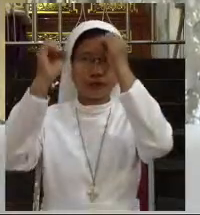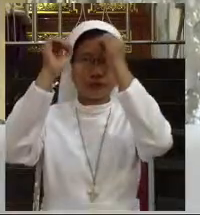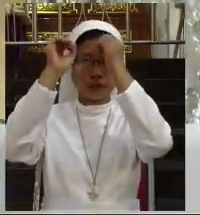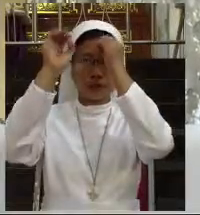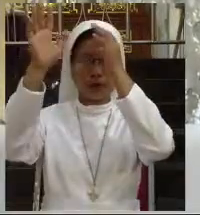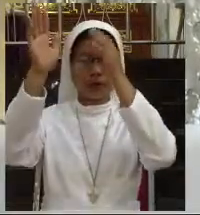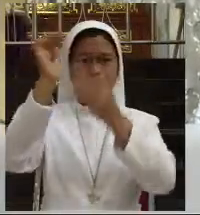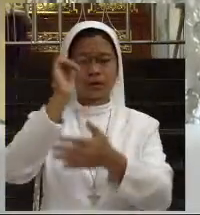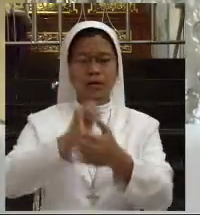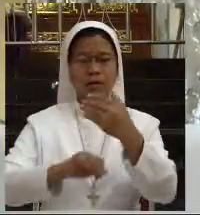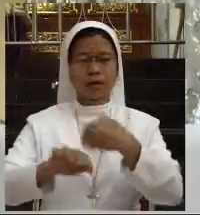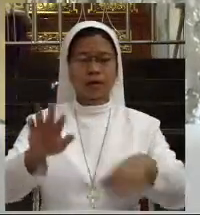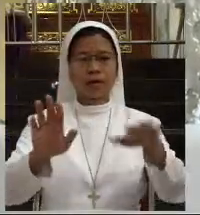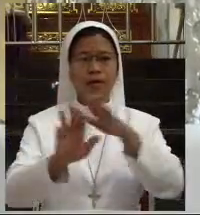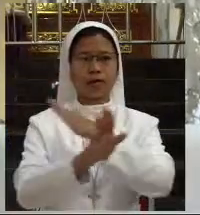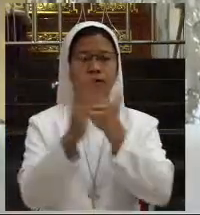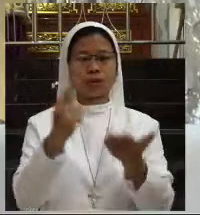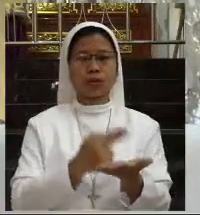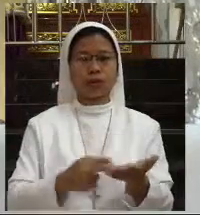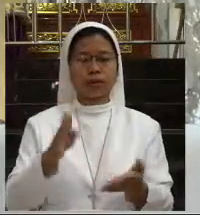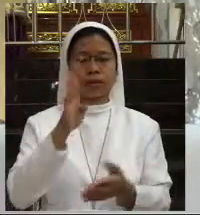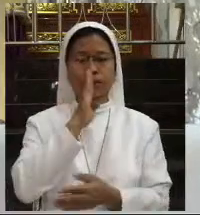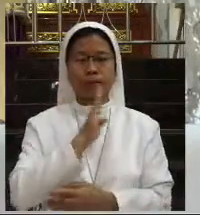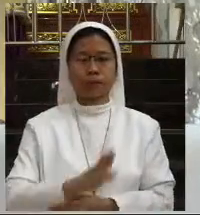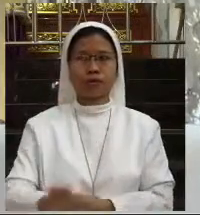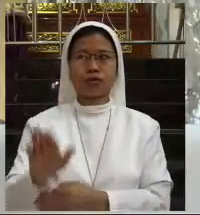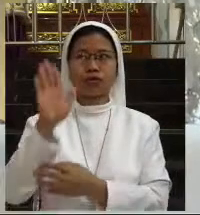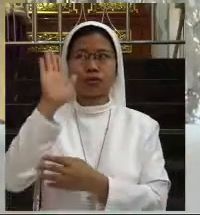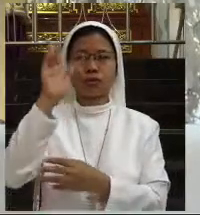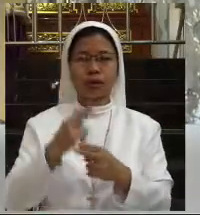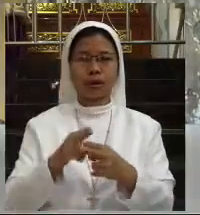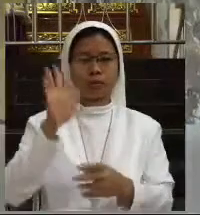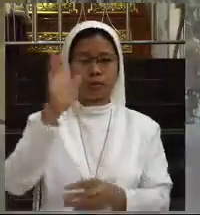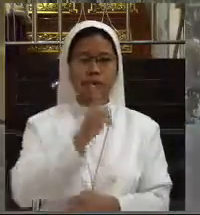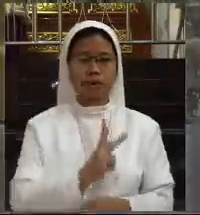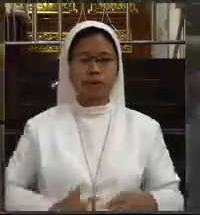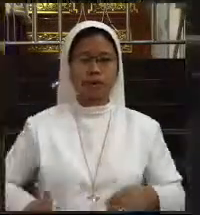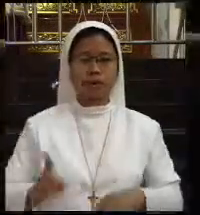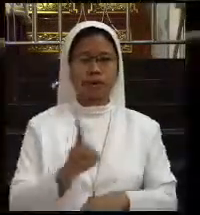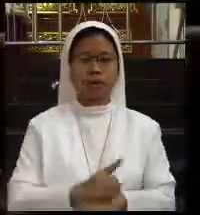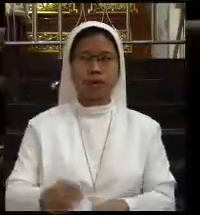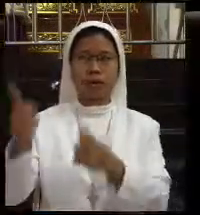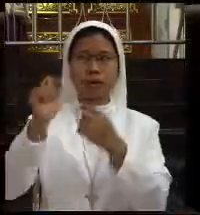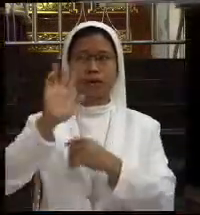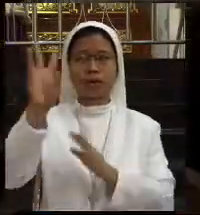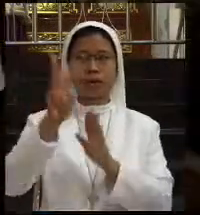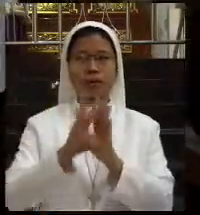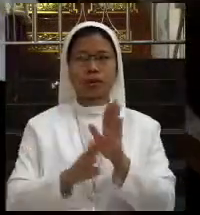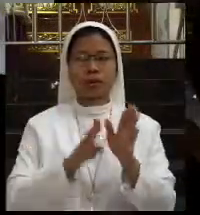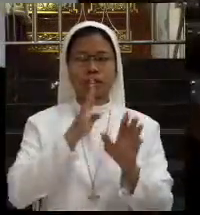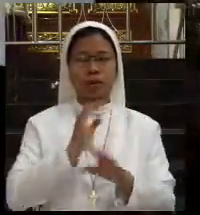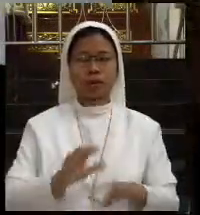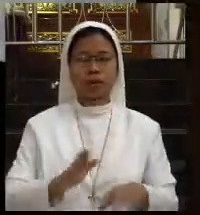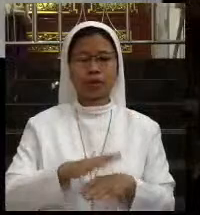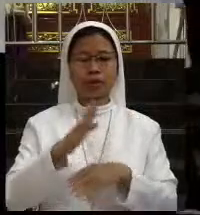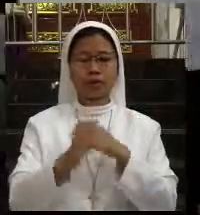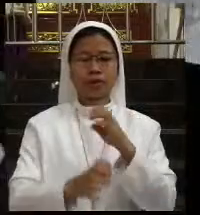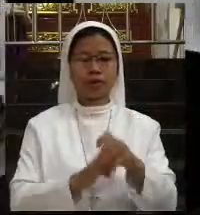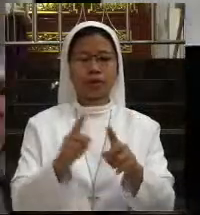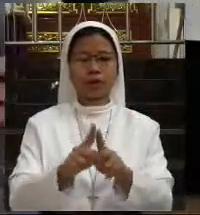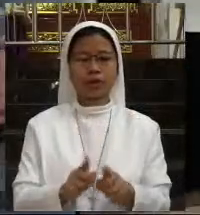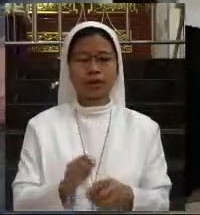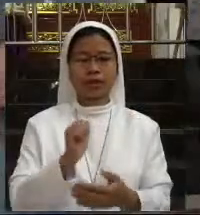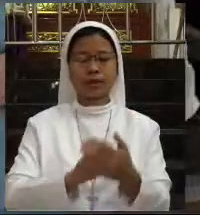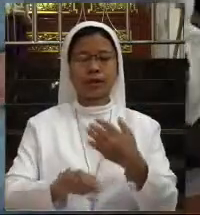in heaven, hallowed be thy name. Thy kingdom come, thy will be done on earth as